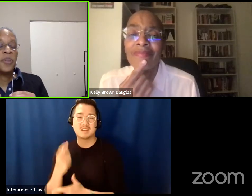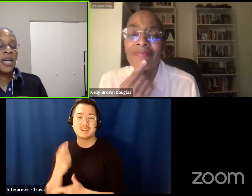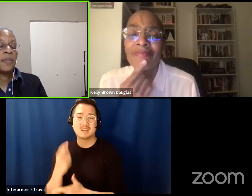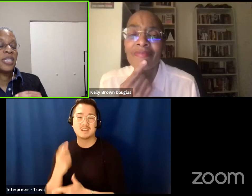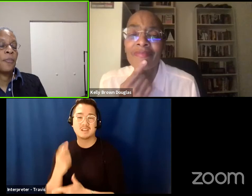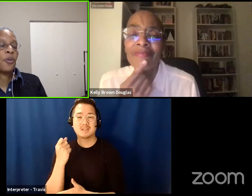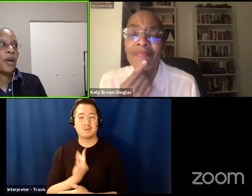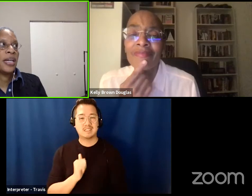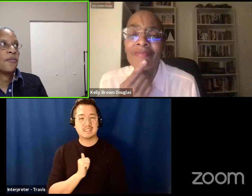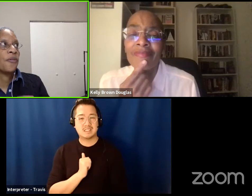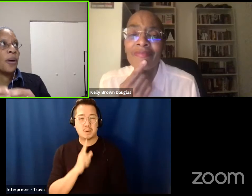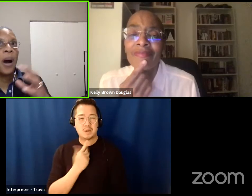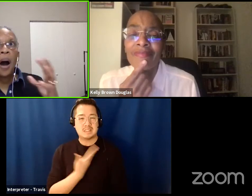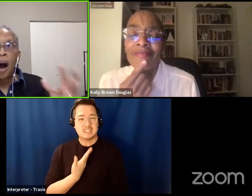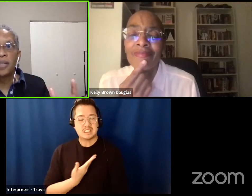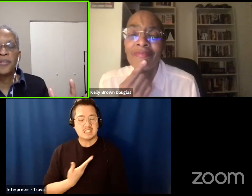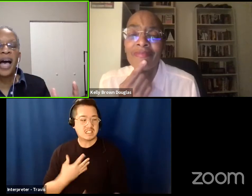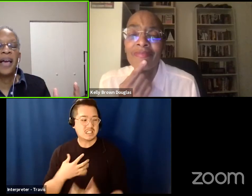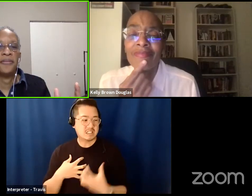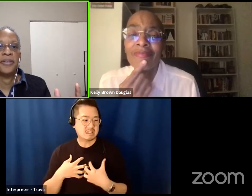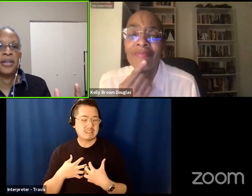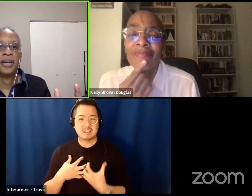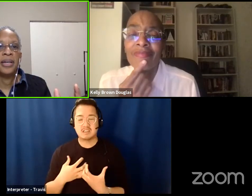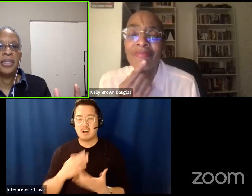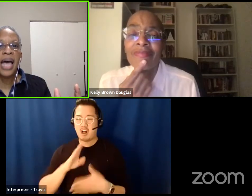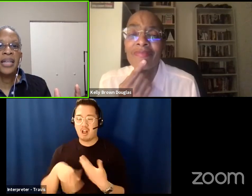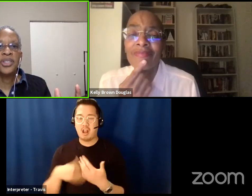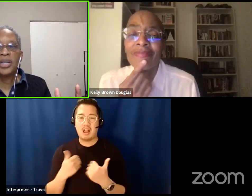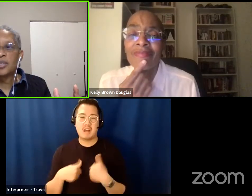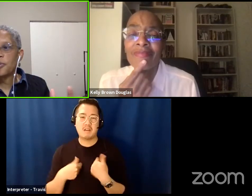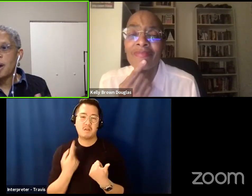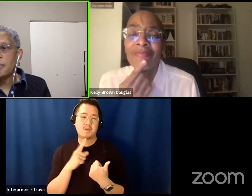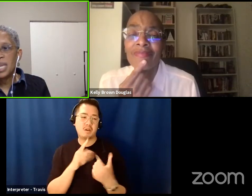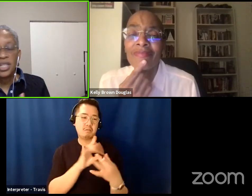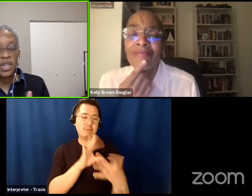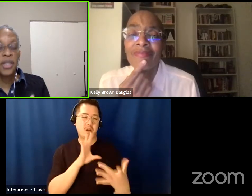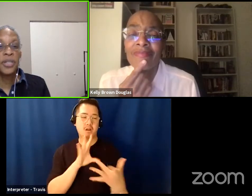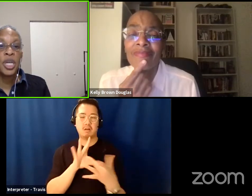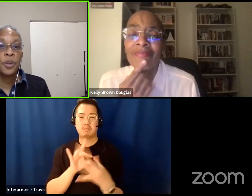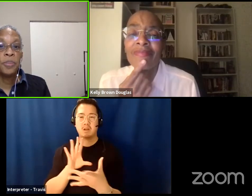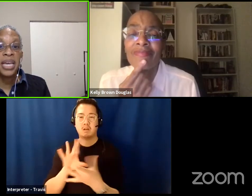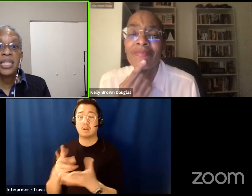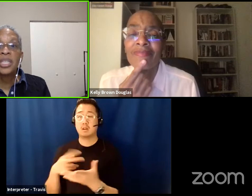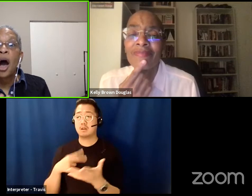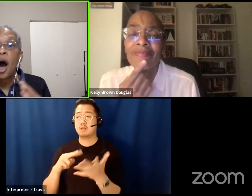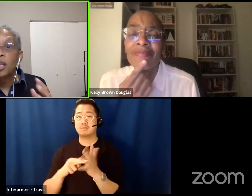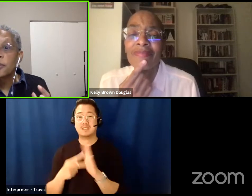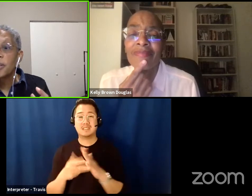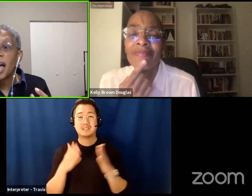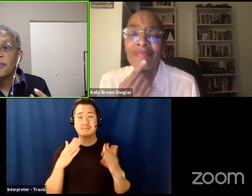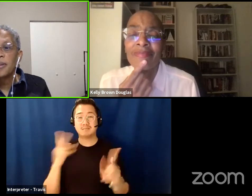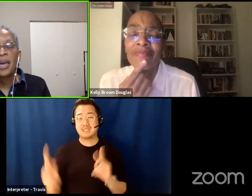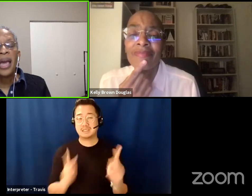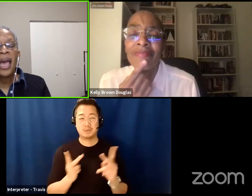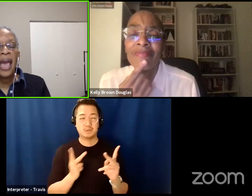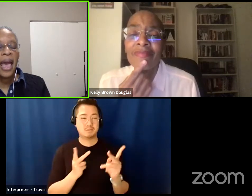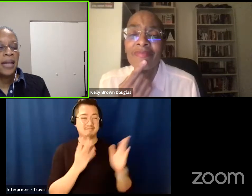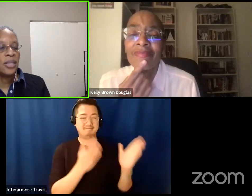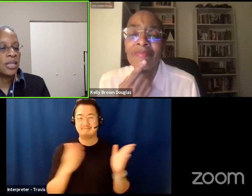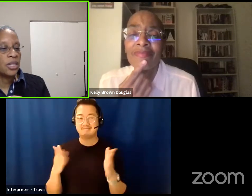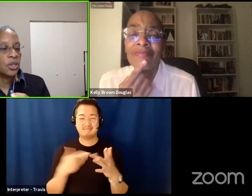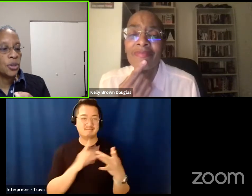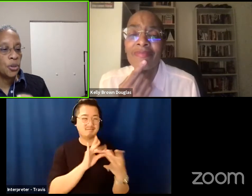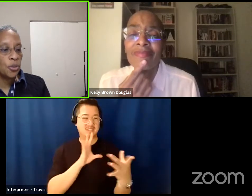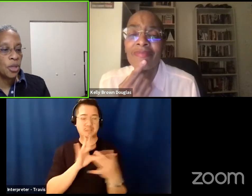we have become separated from all of life, not just from each other as human beings, all of life.